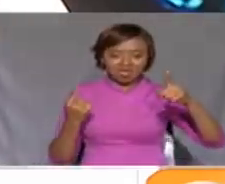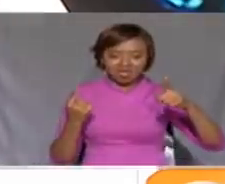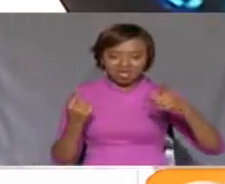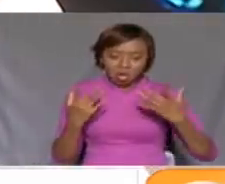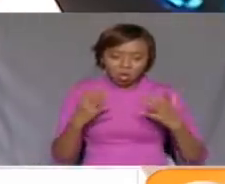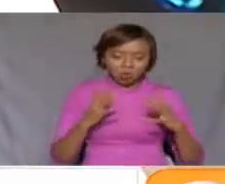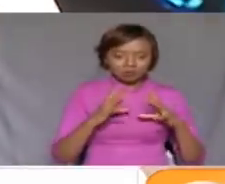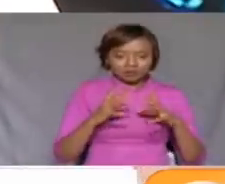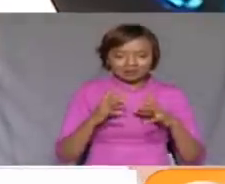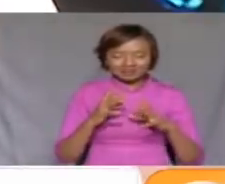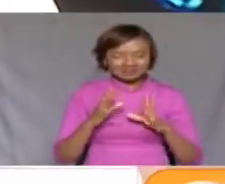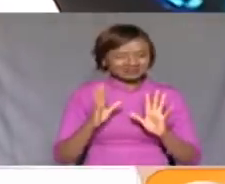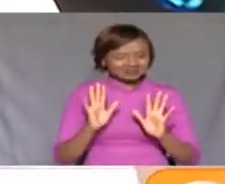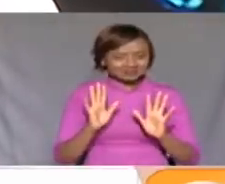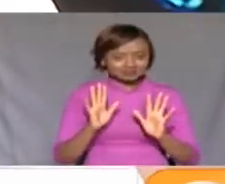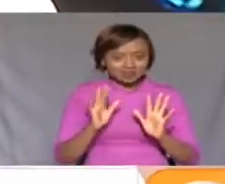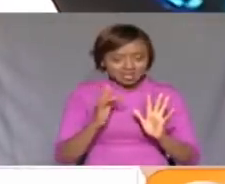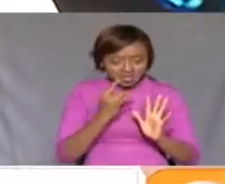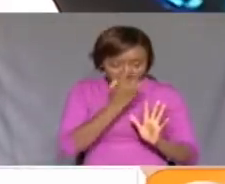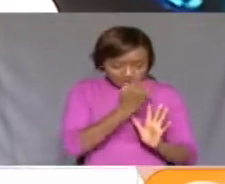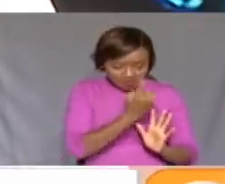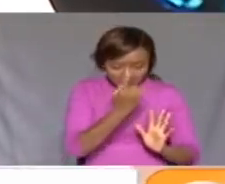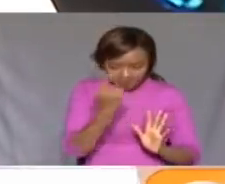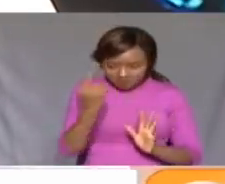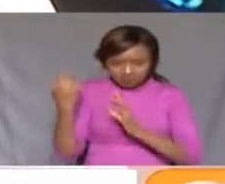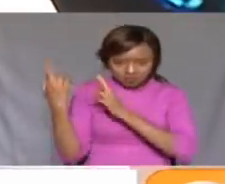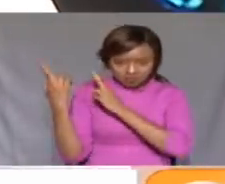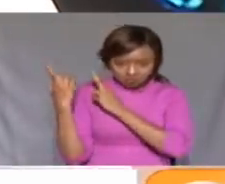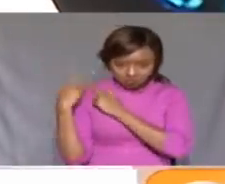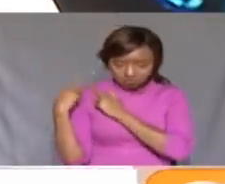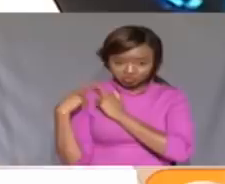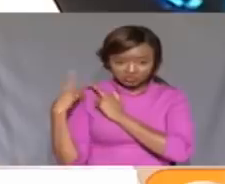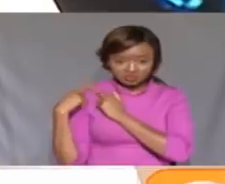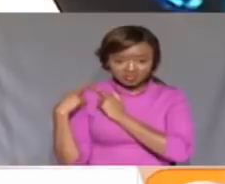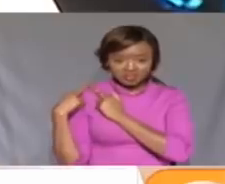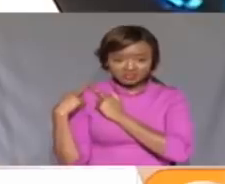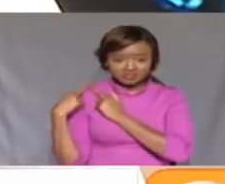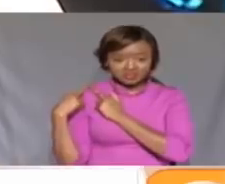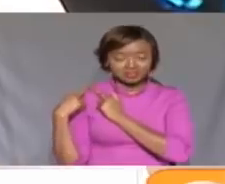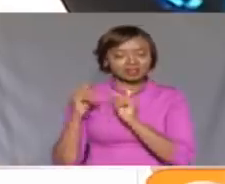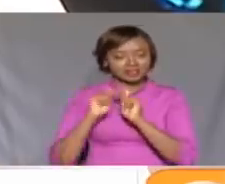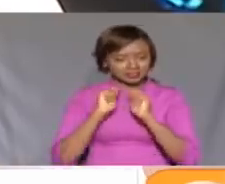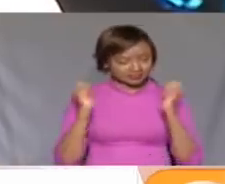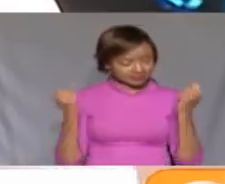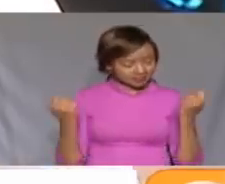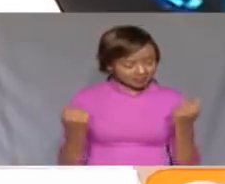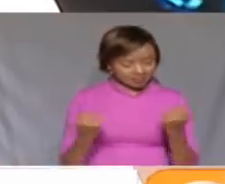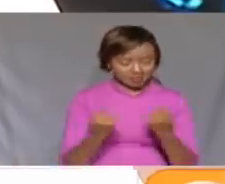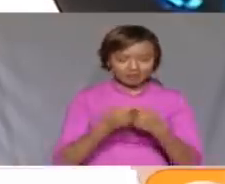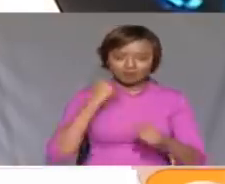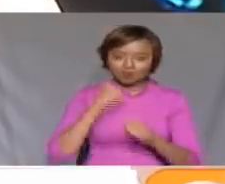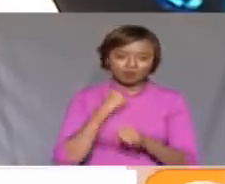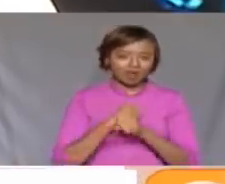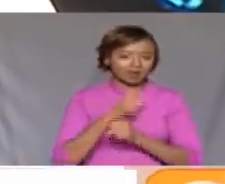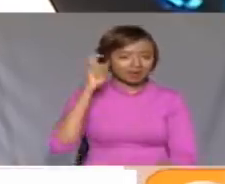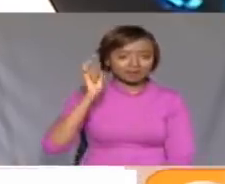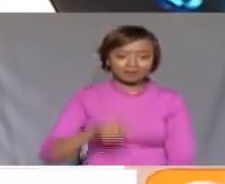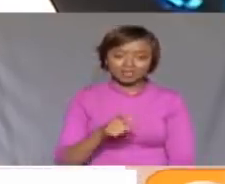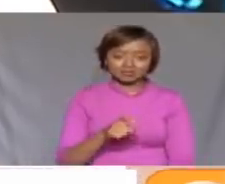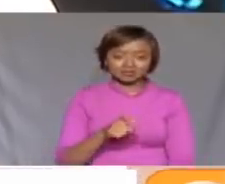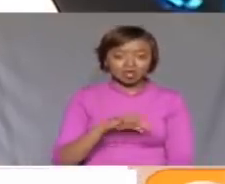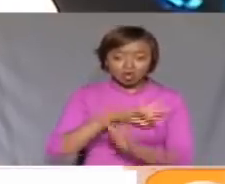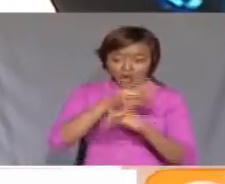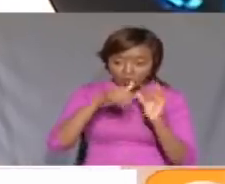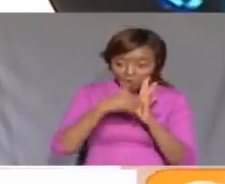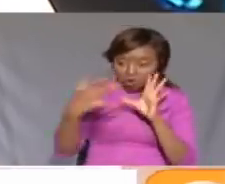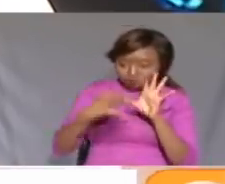loners. Every task, including this kicker, is a team relay race, the diligent combination